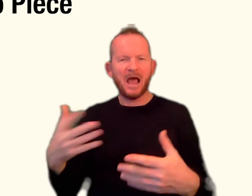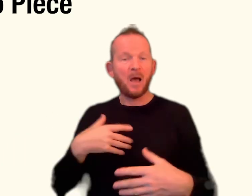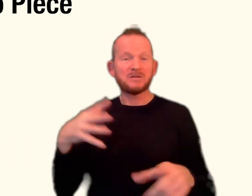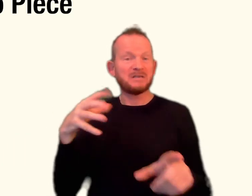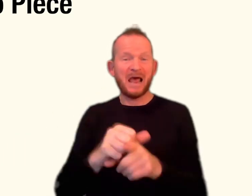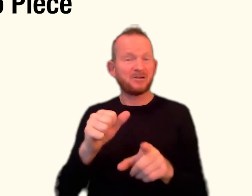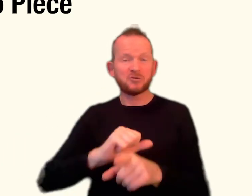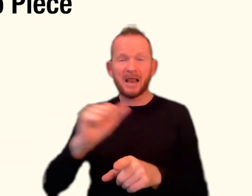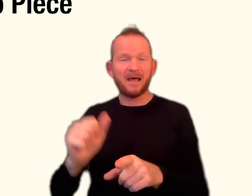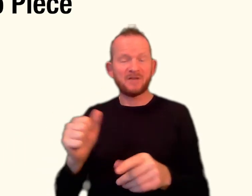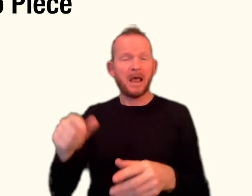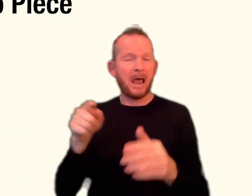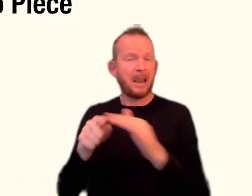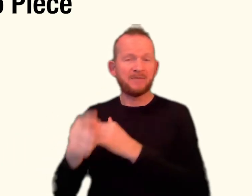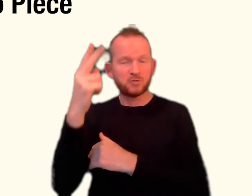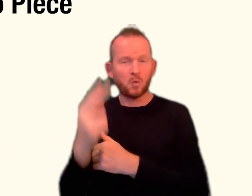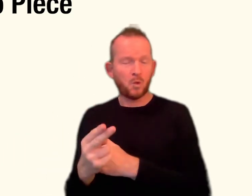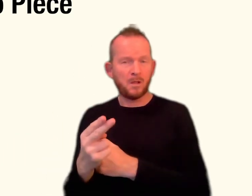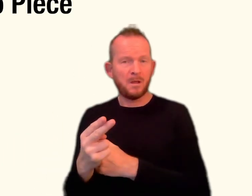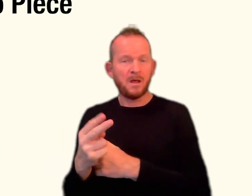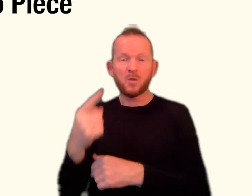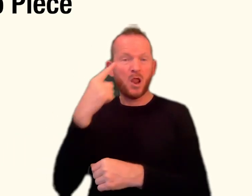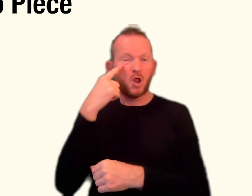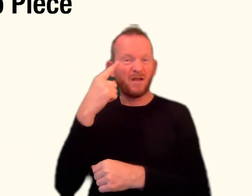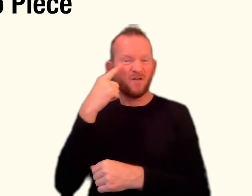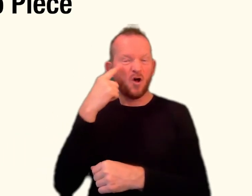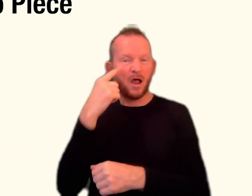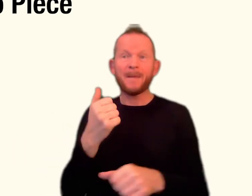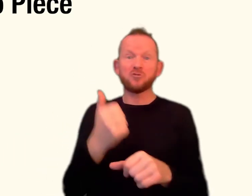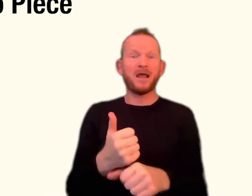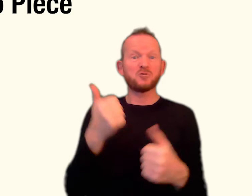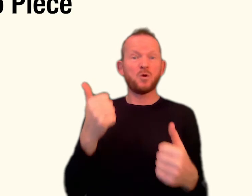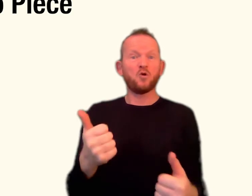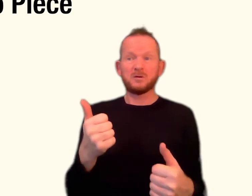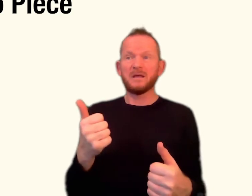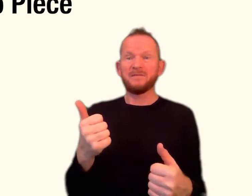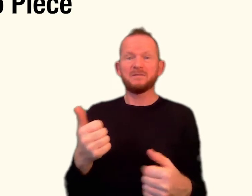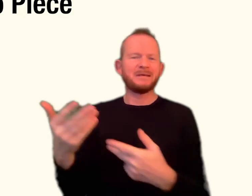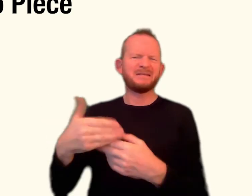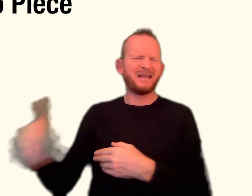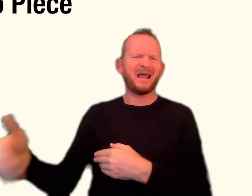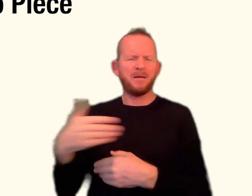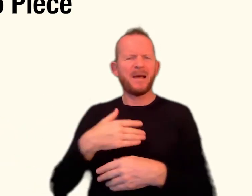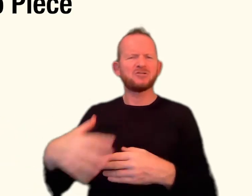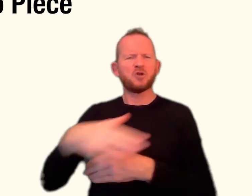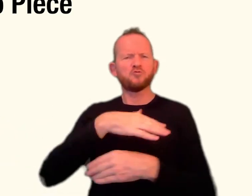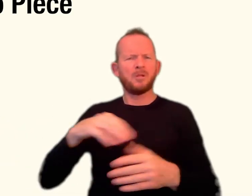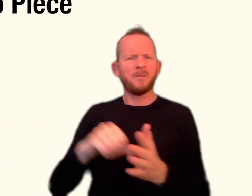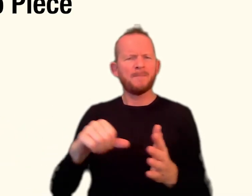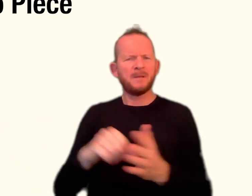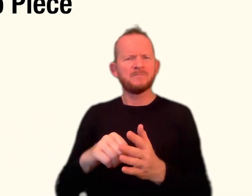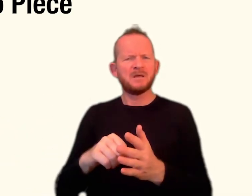school. They weren't looking for it. As long as my grades were good, they didn't care about my obvious social problems. And it set me up for a life